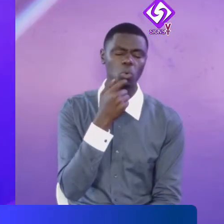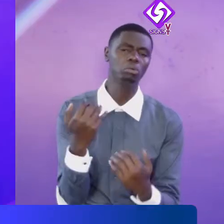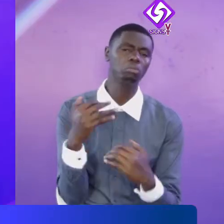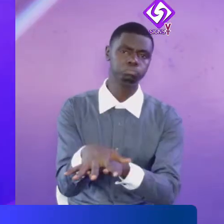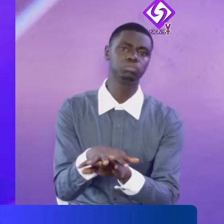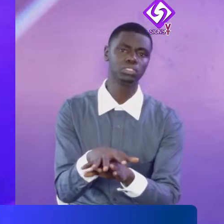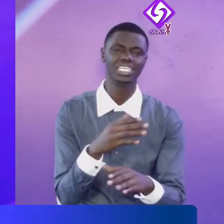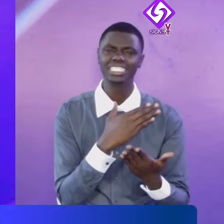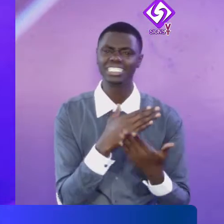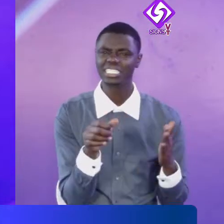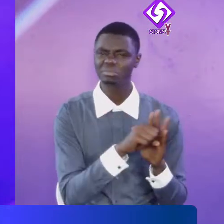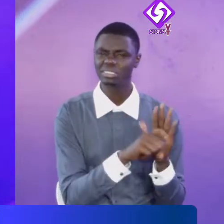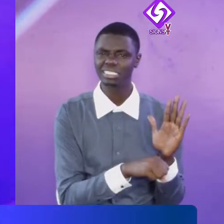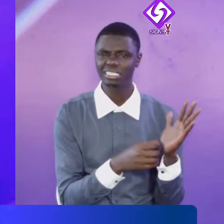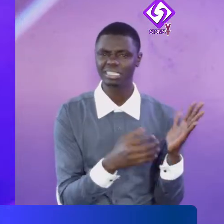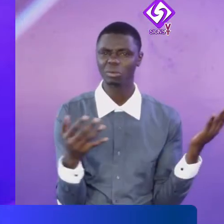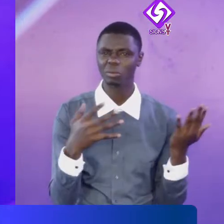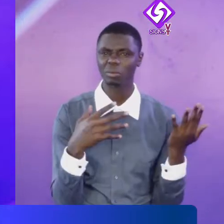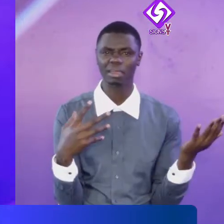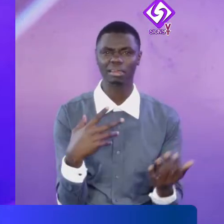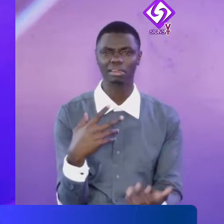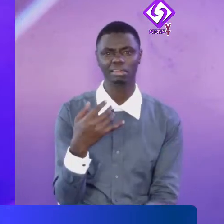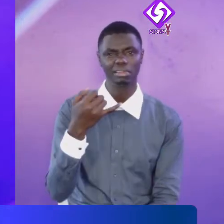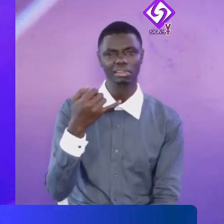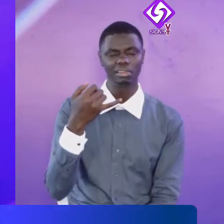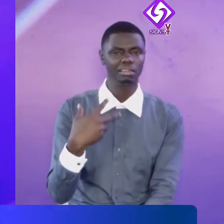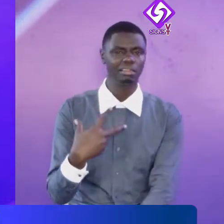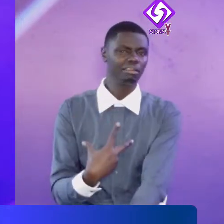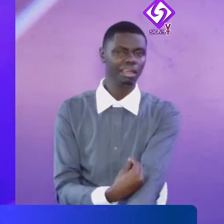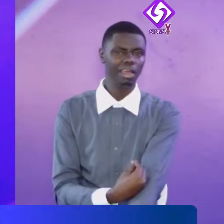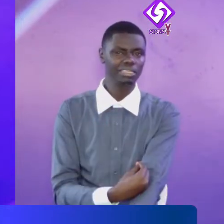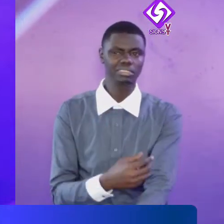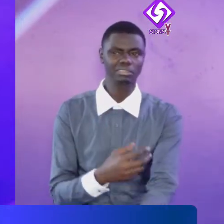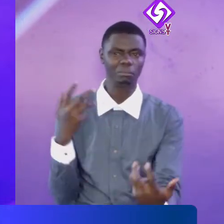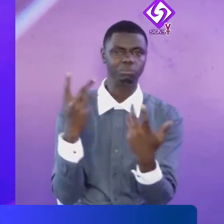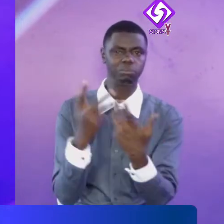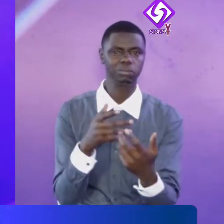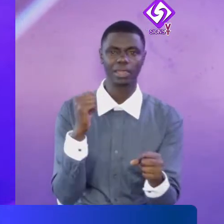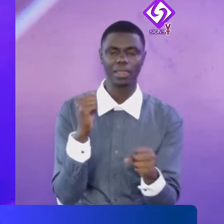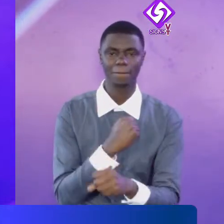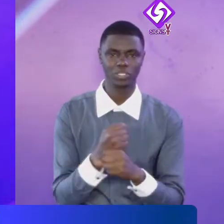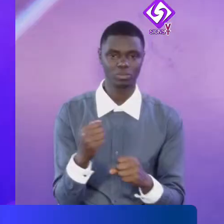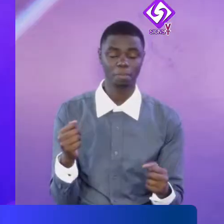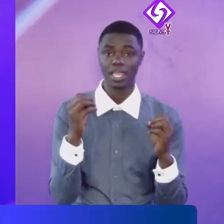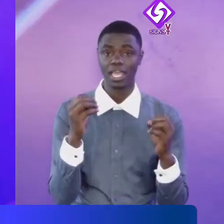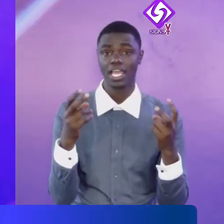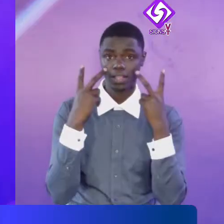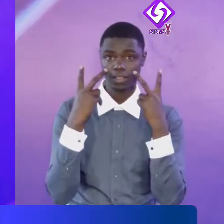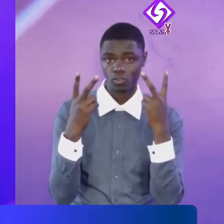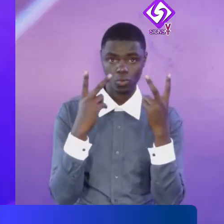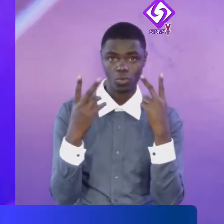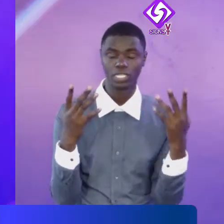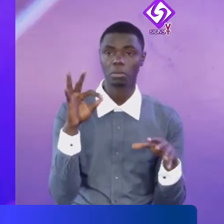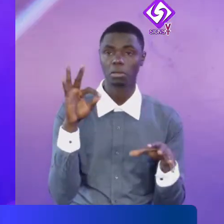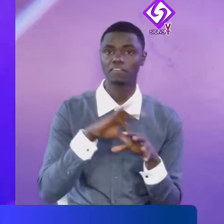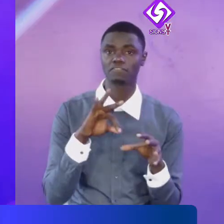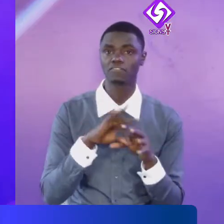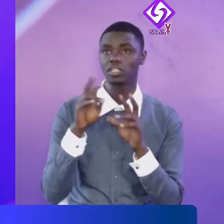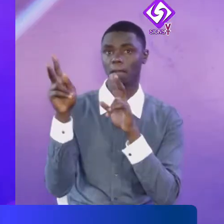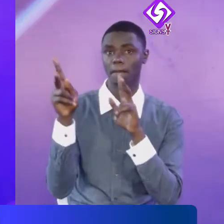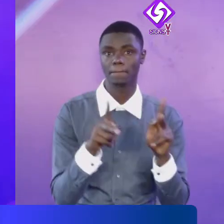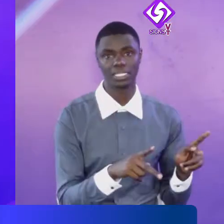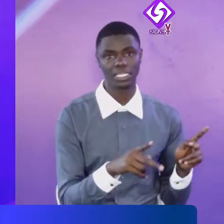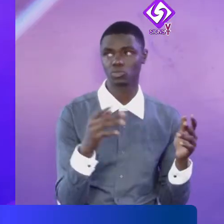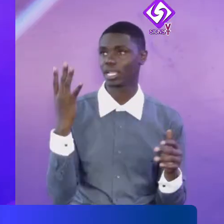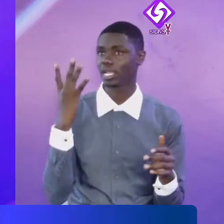some states where blacks are not seen to be human beings. So let's be honest, if you look at even how the voting pattern happens, the red and the